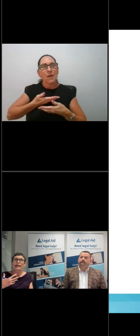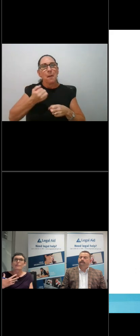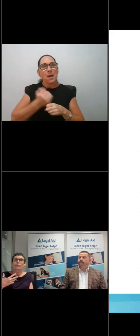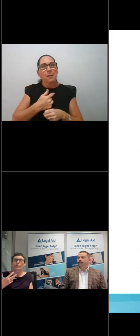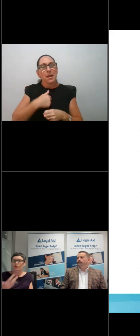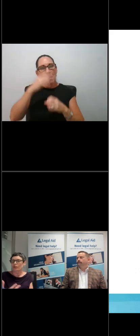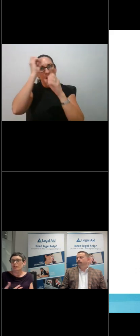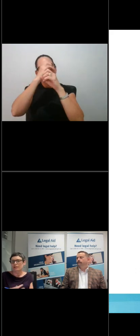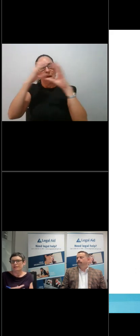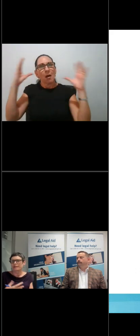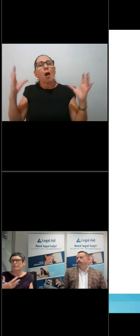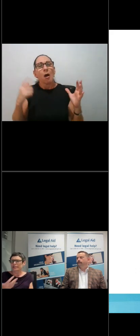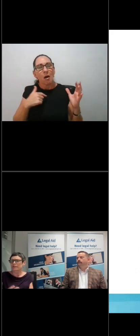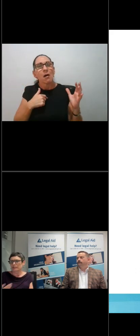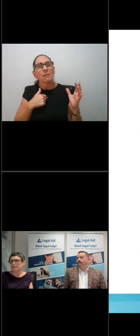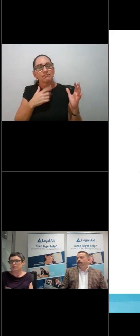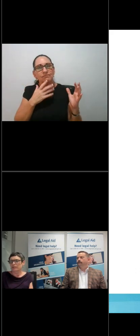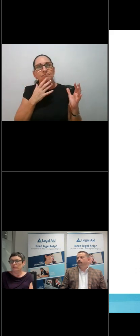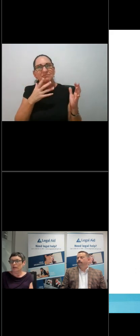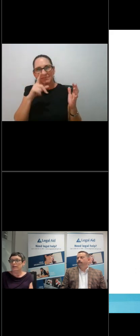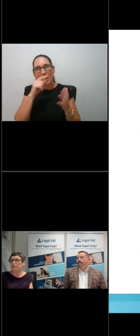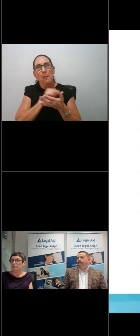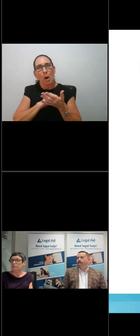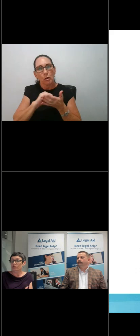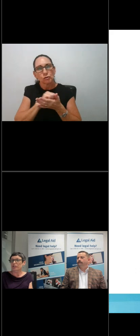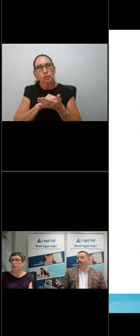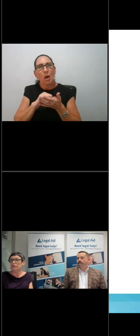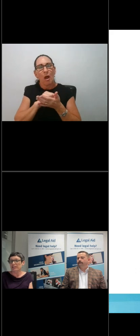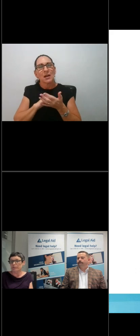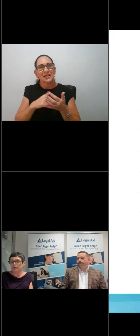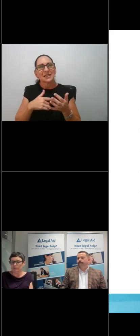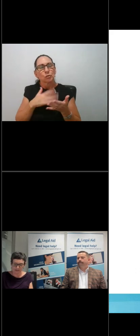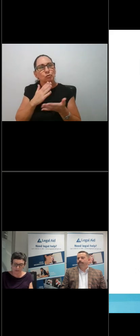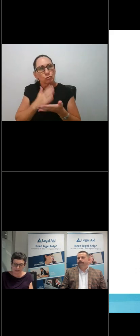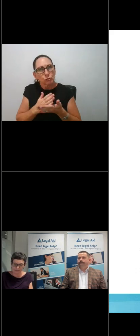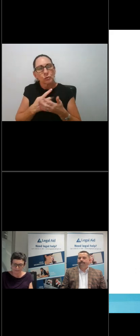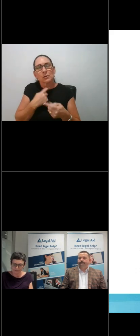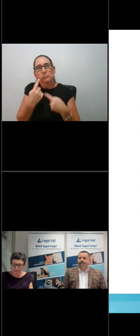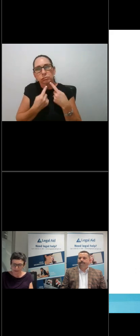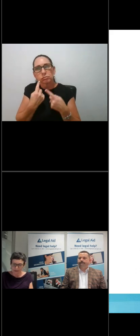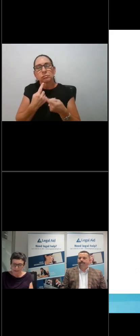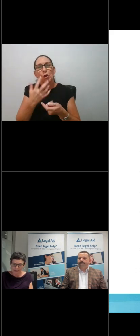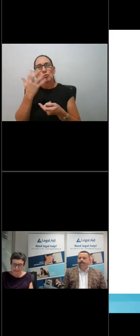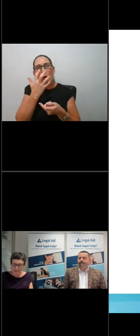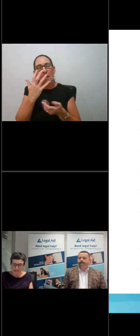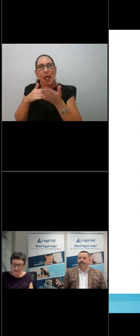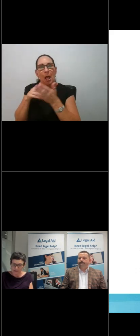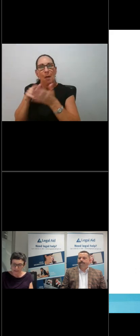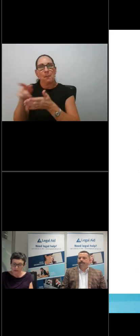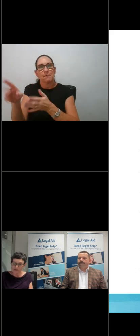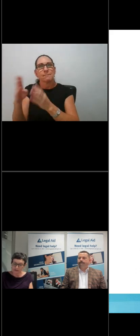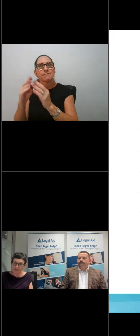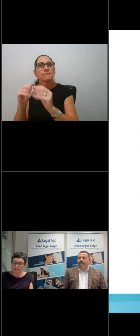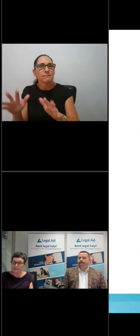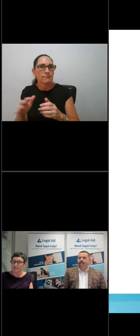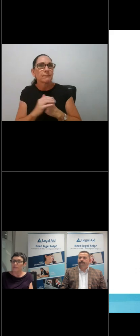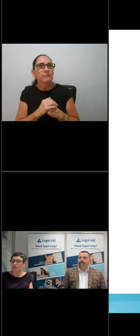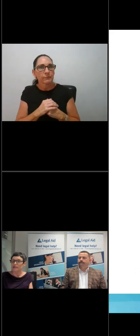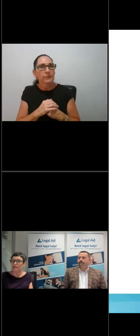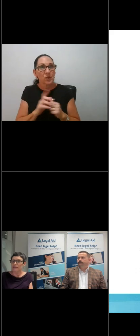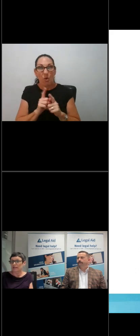be able to apologise in a meaningful and significant way, which helps that person as well. And it's also far